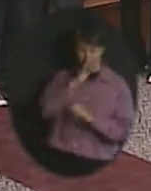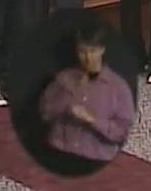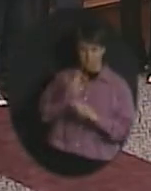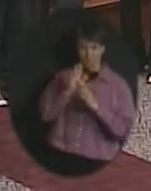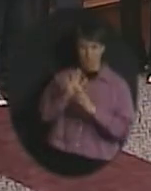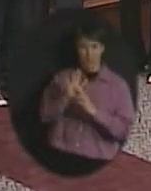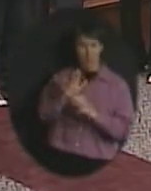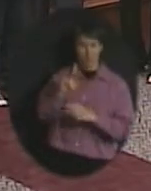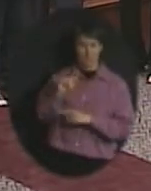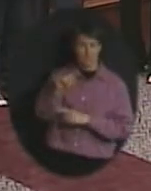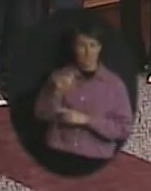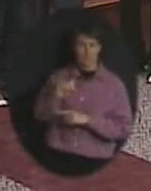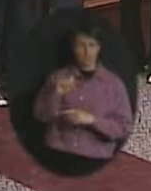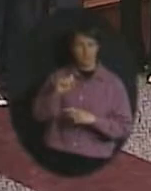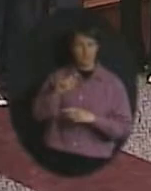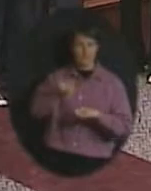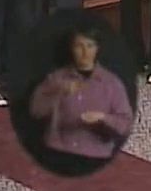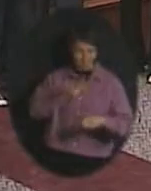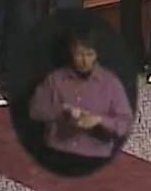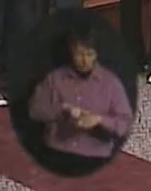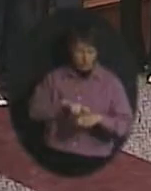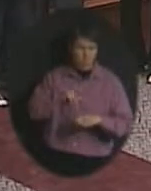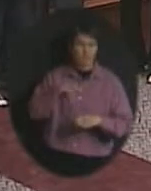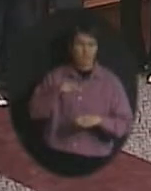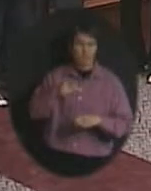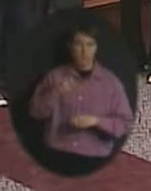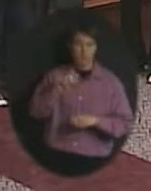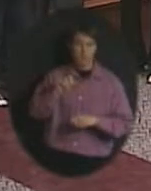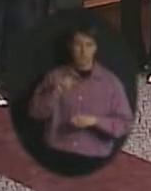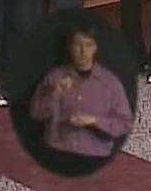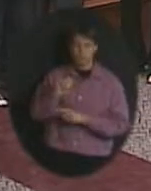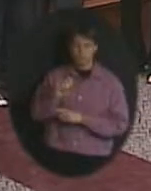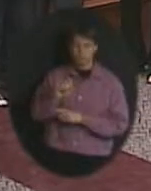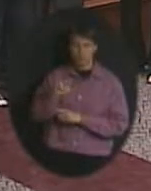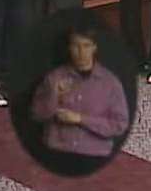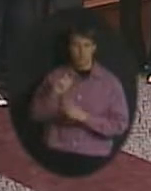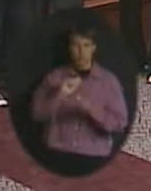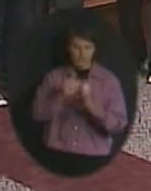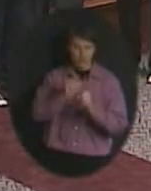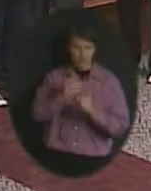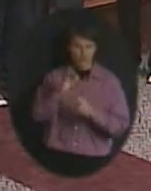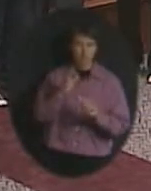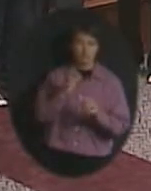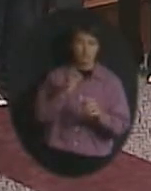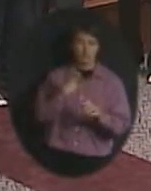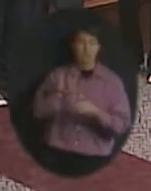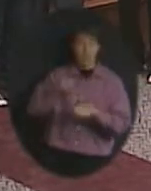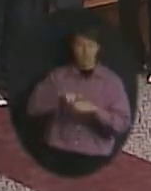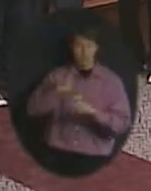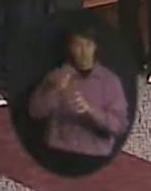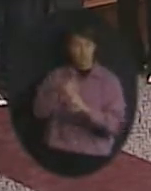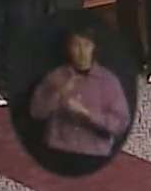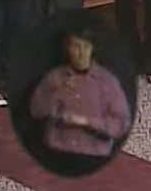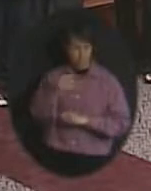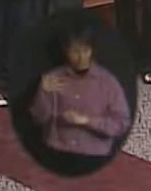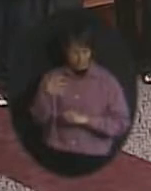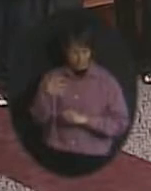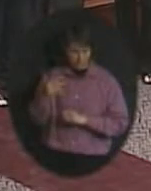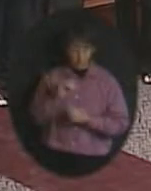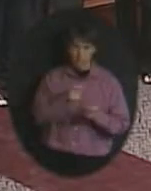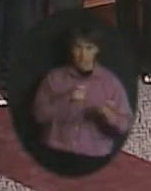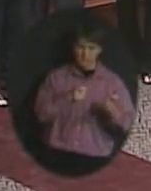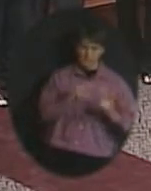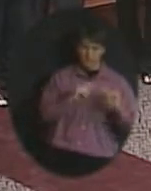Kansas at the National Pro Start Competition. The team took fourth place at national competition. Additionally, the management team